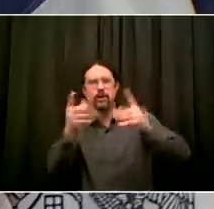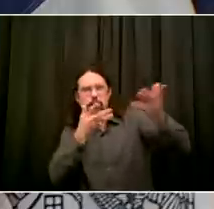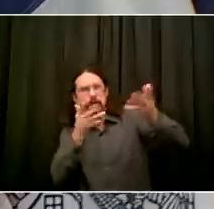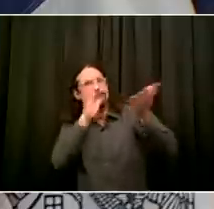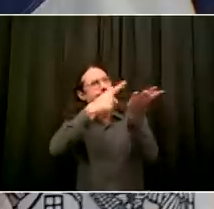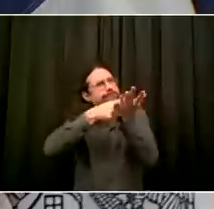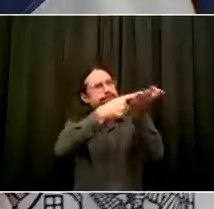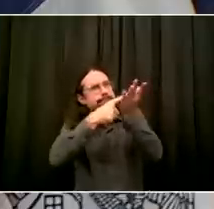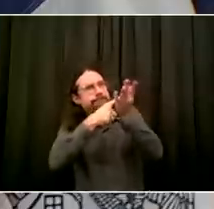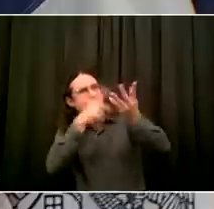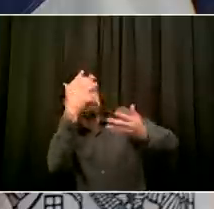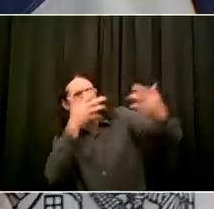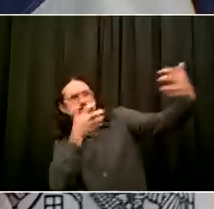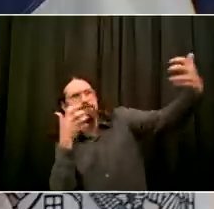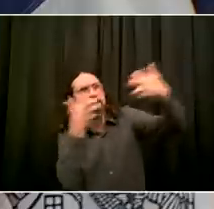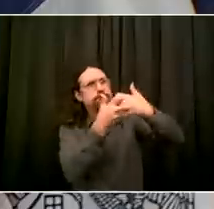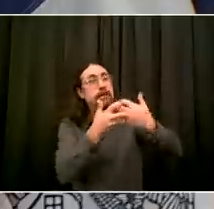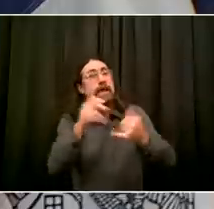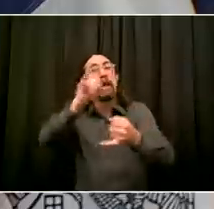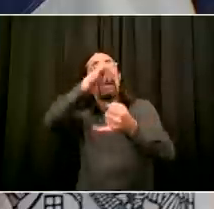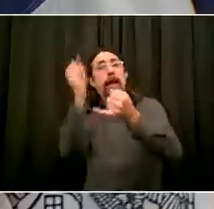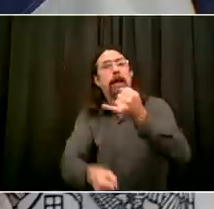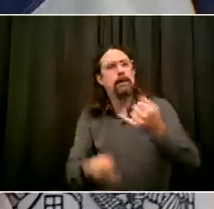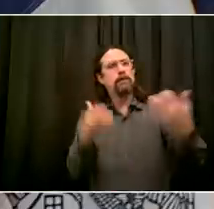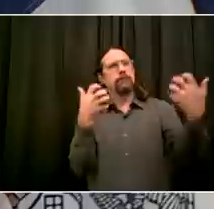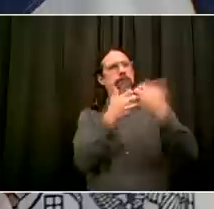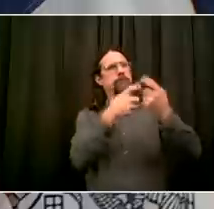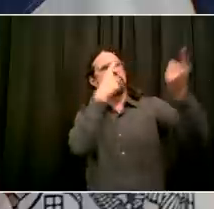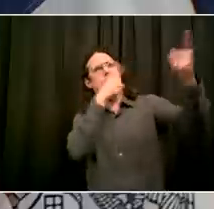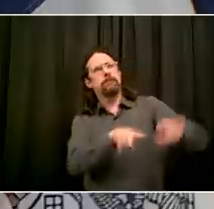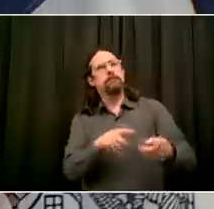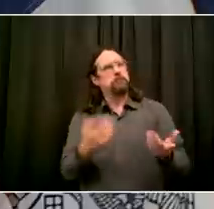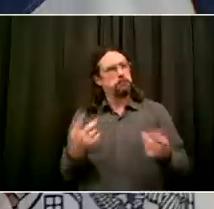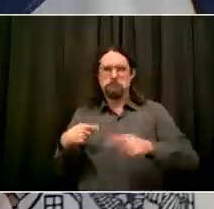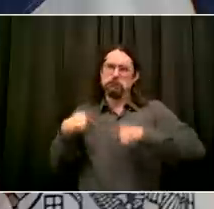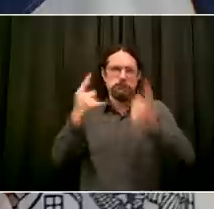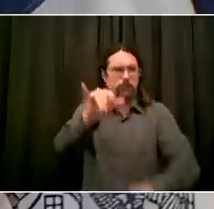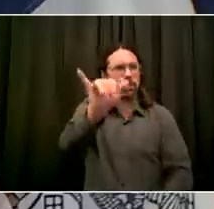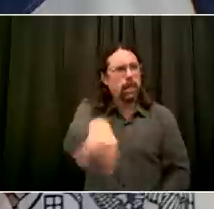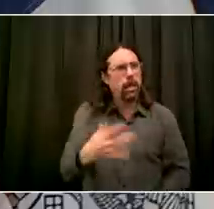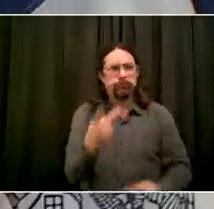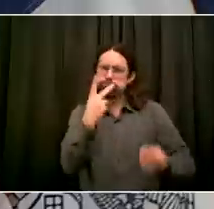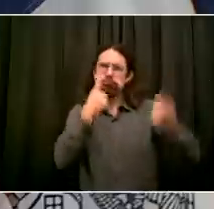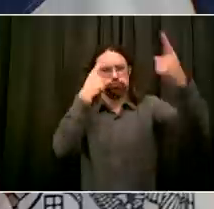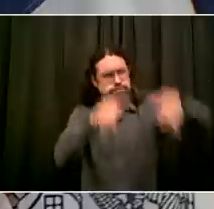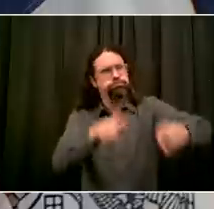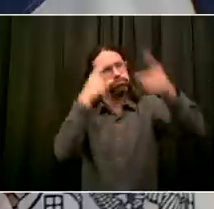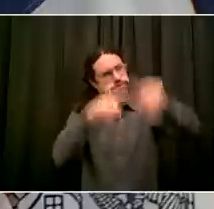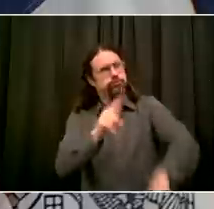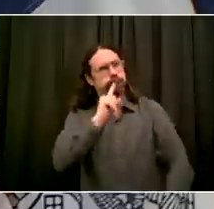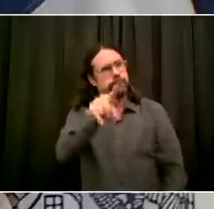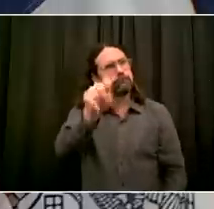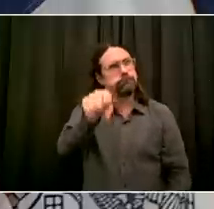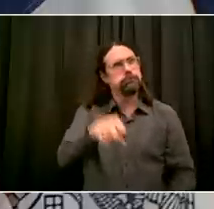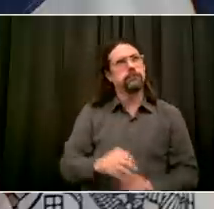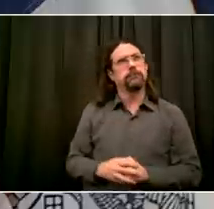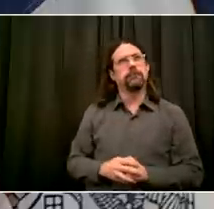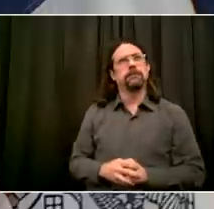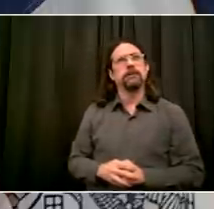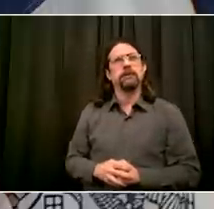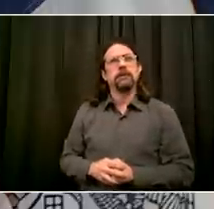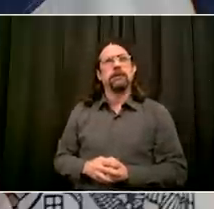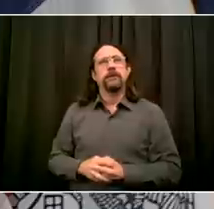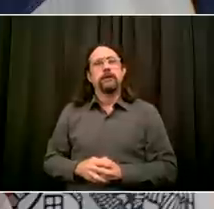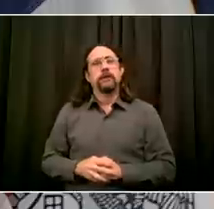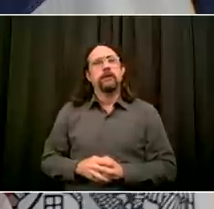was time to say it out loud. My job was to say that, to propose action, because we need the state's approval. State has